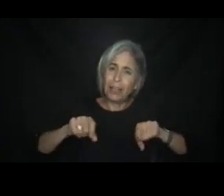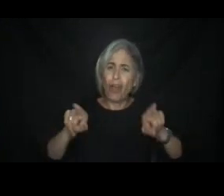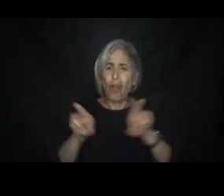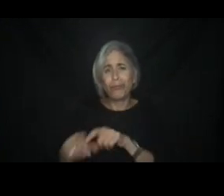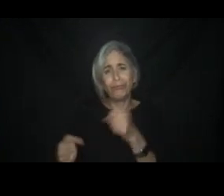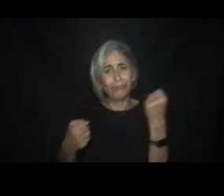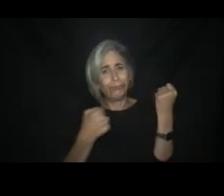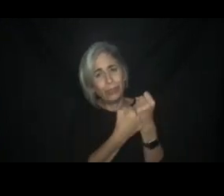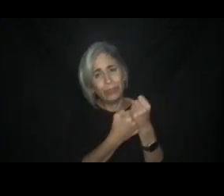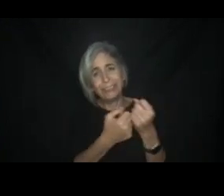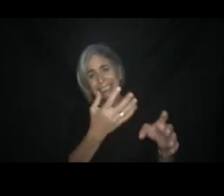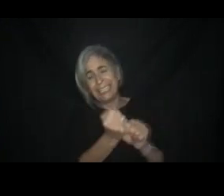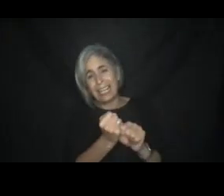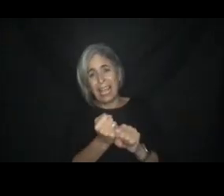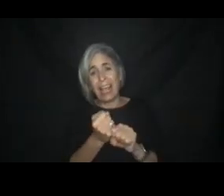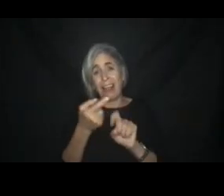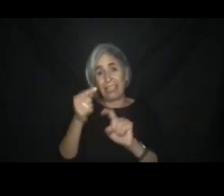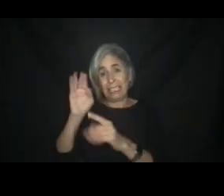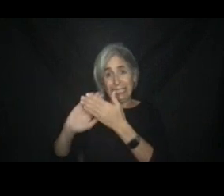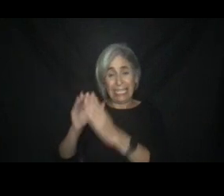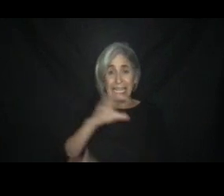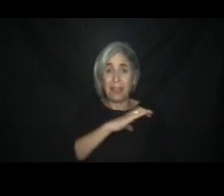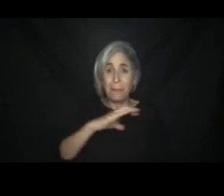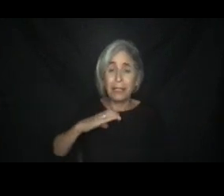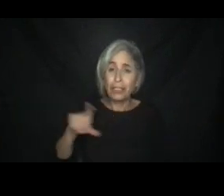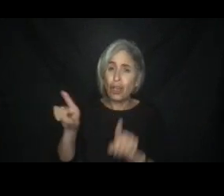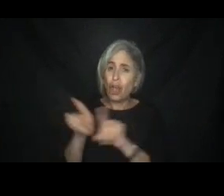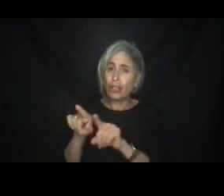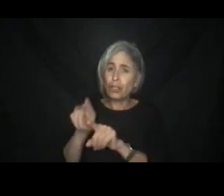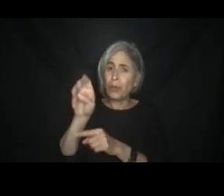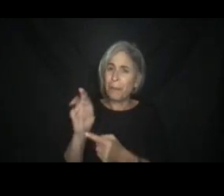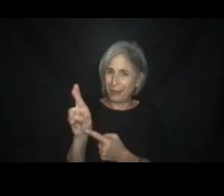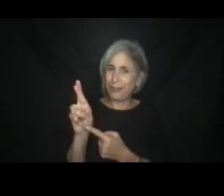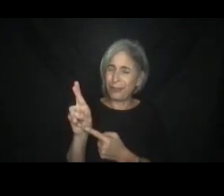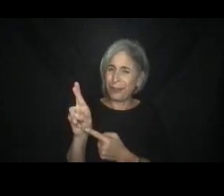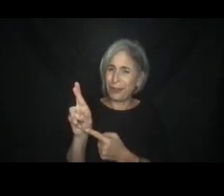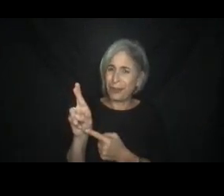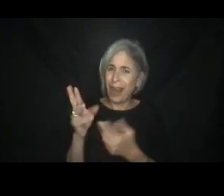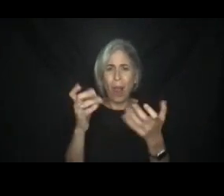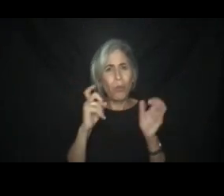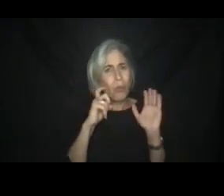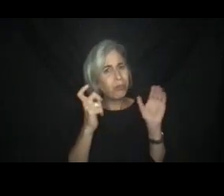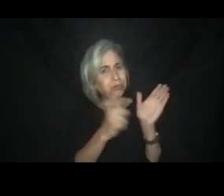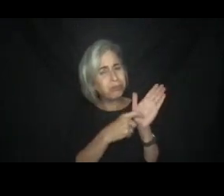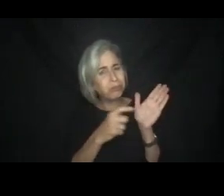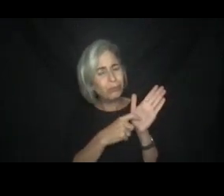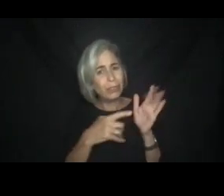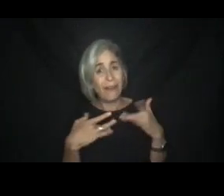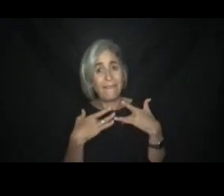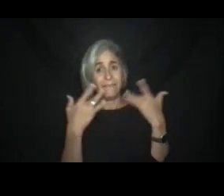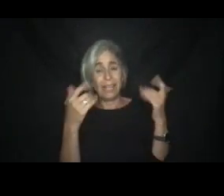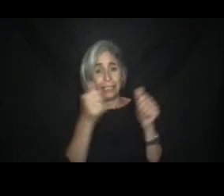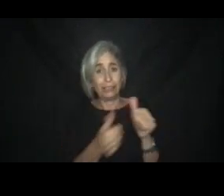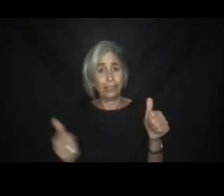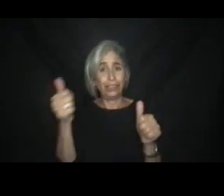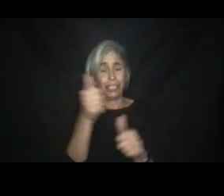have received from the City Commission and Mayor. I want to recognize our event chair,